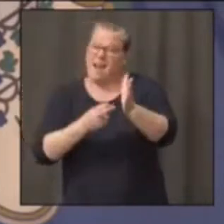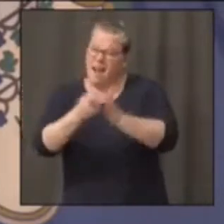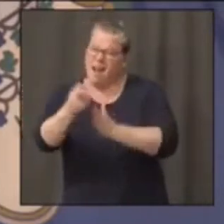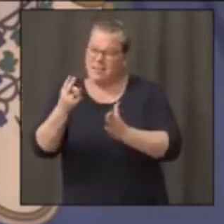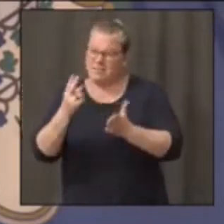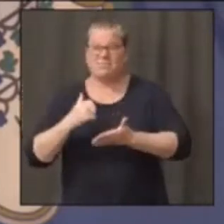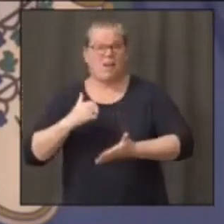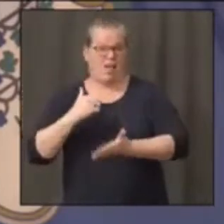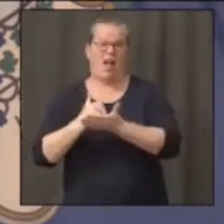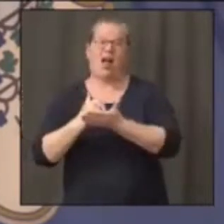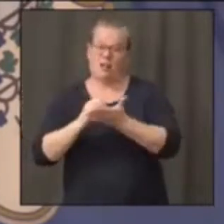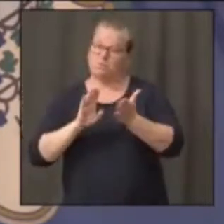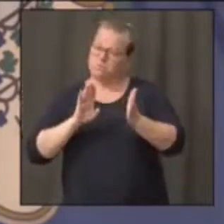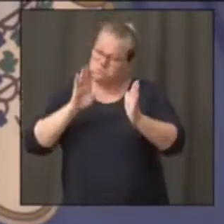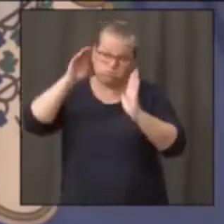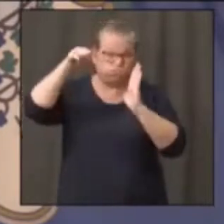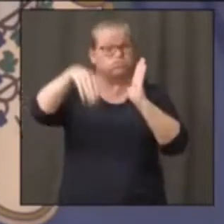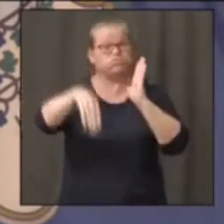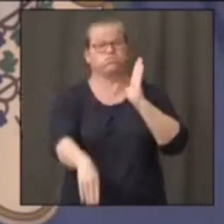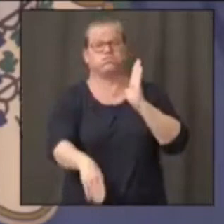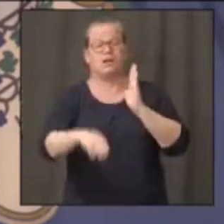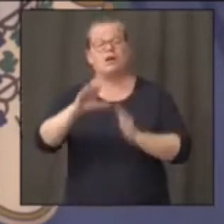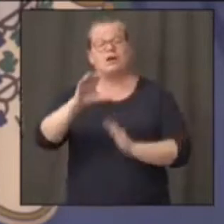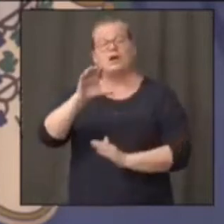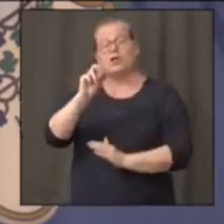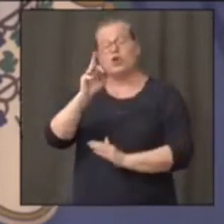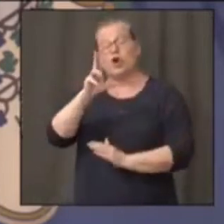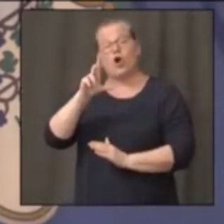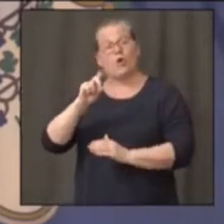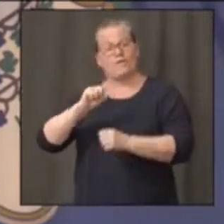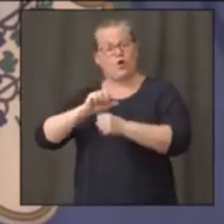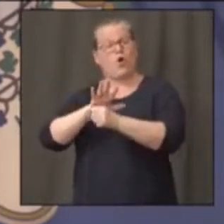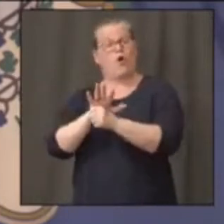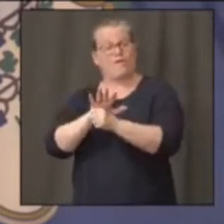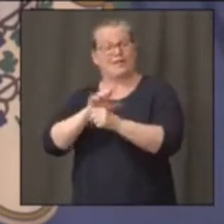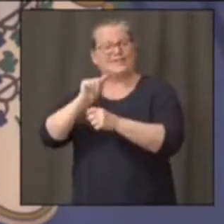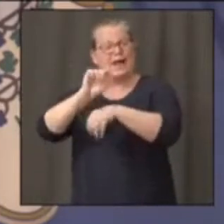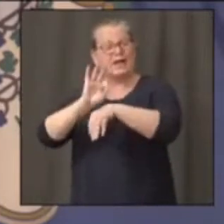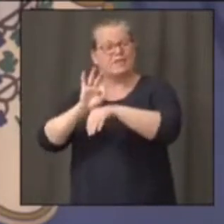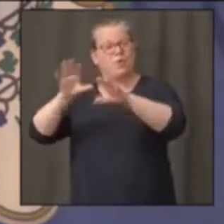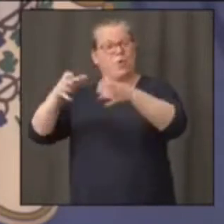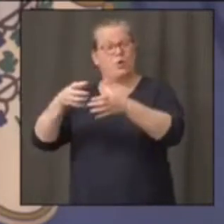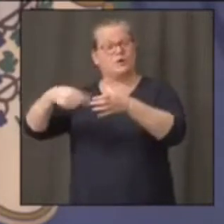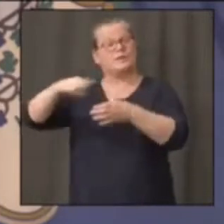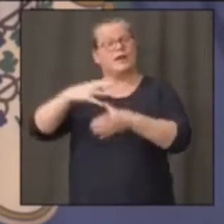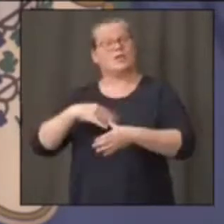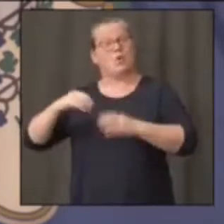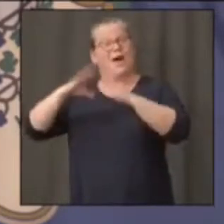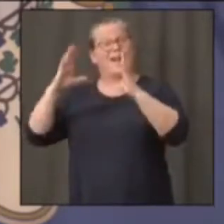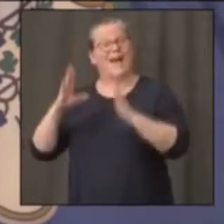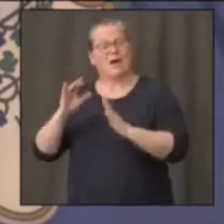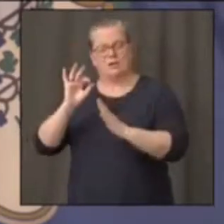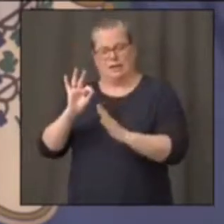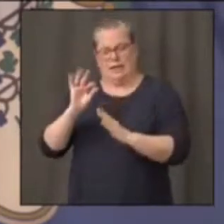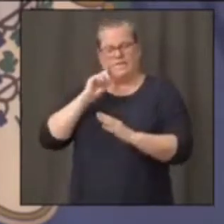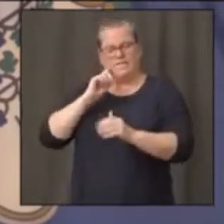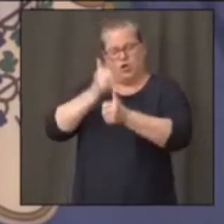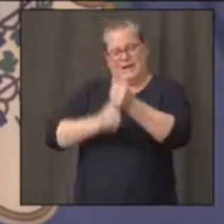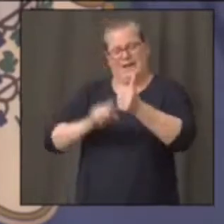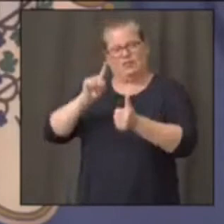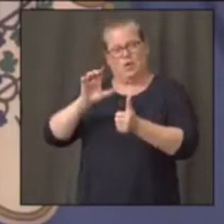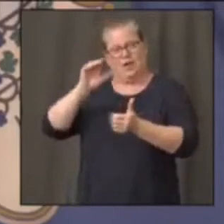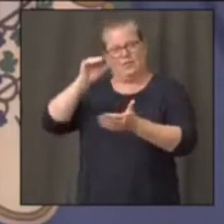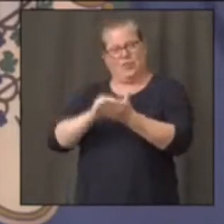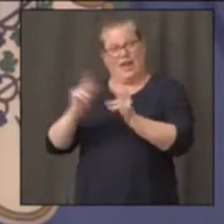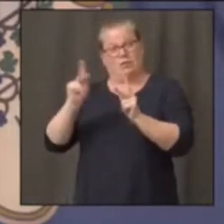White House. They pointed out that if we have about 17 infections per 100,000 population